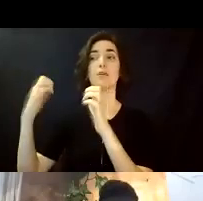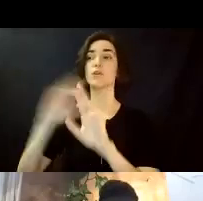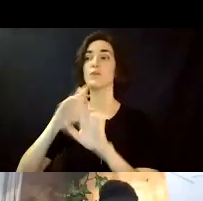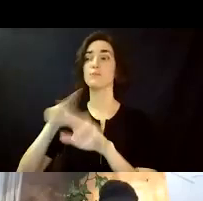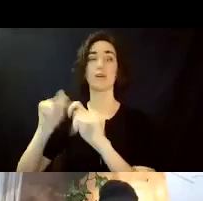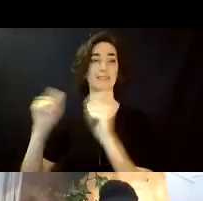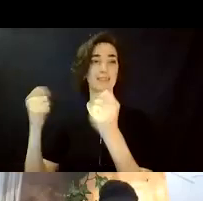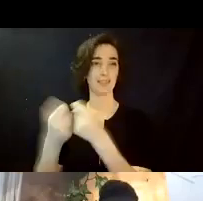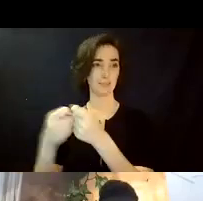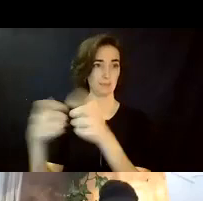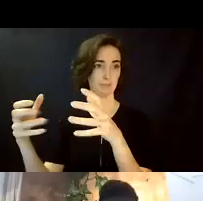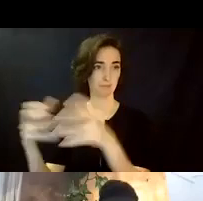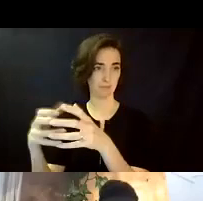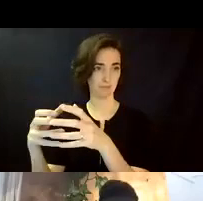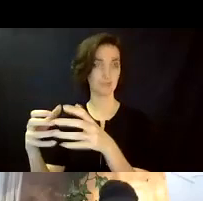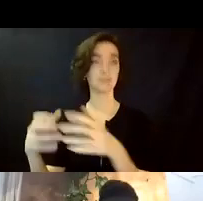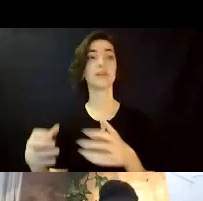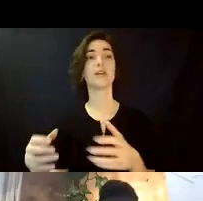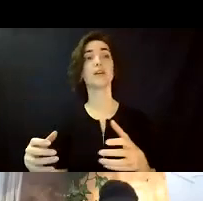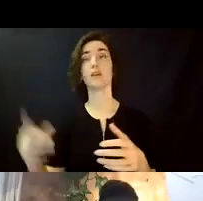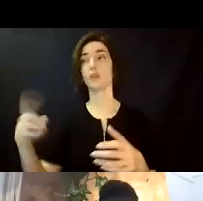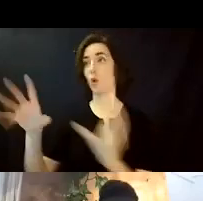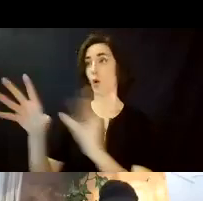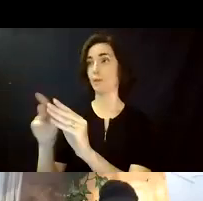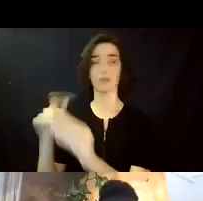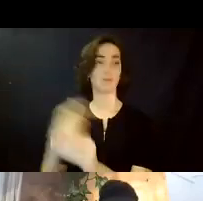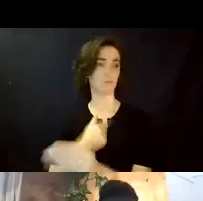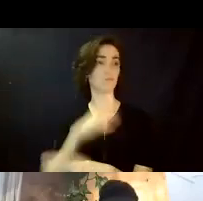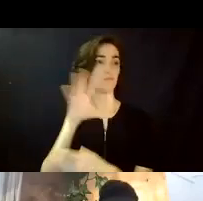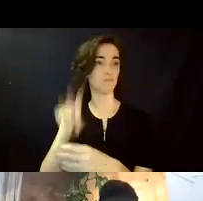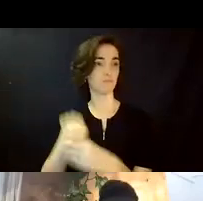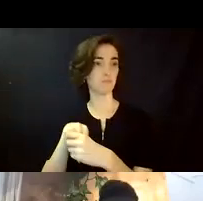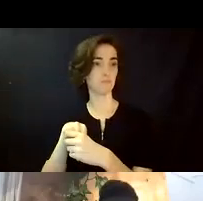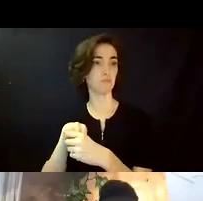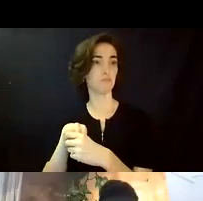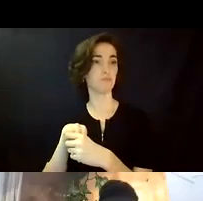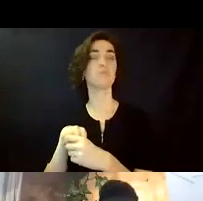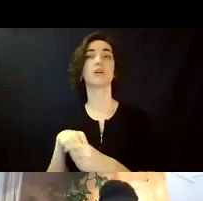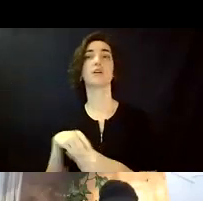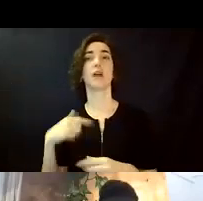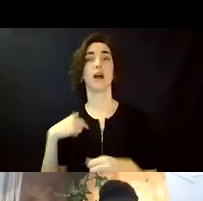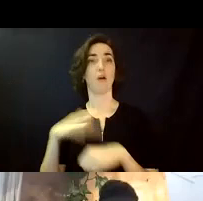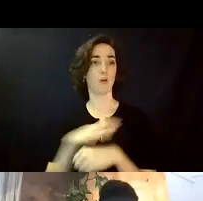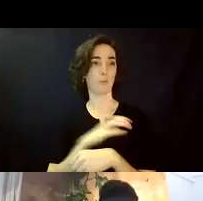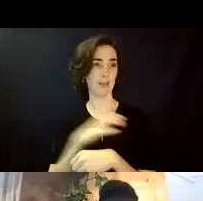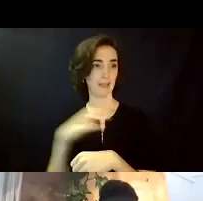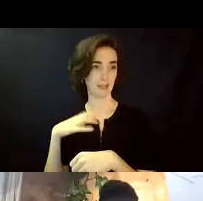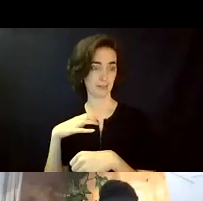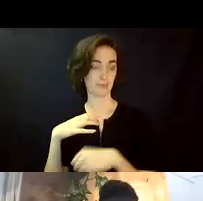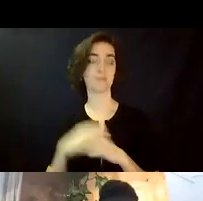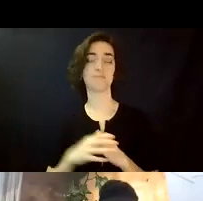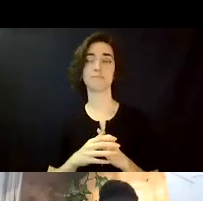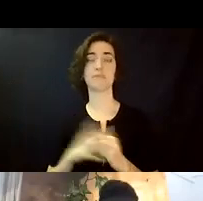and I've been participating in those meetings on a committee. We are trying as hard as we